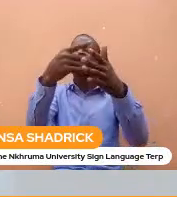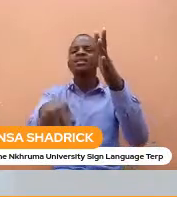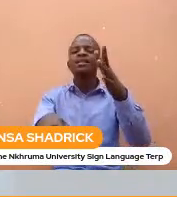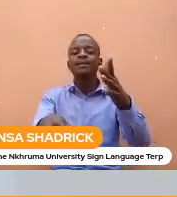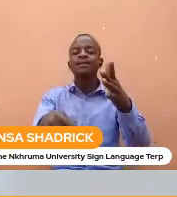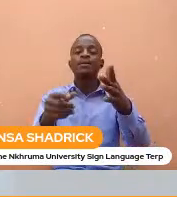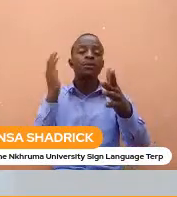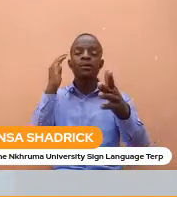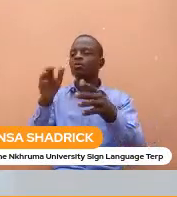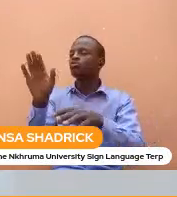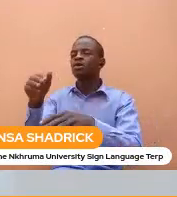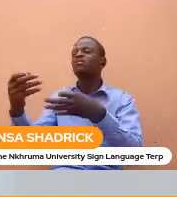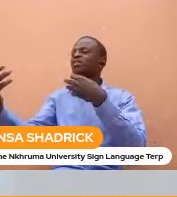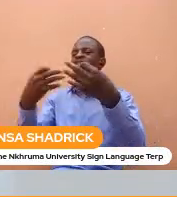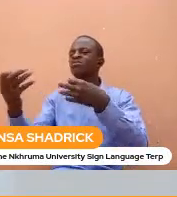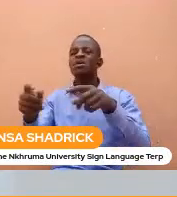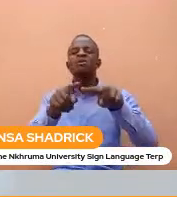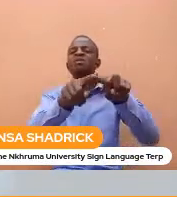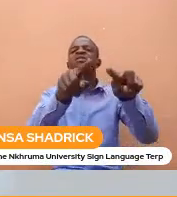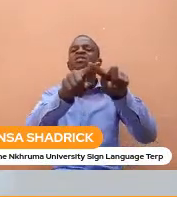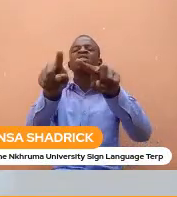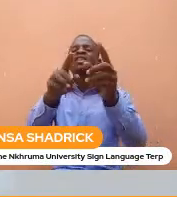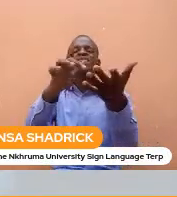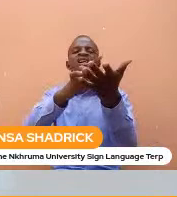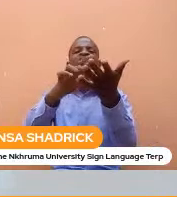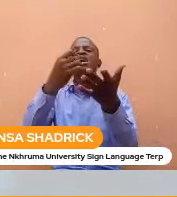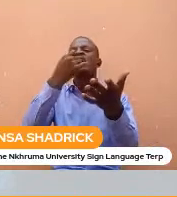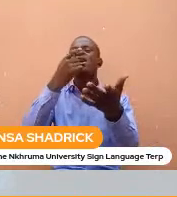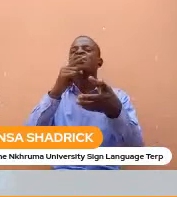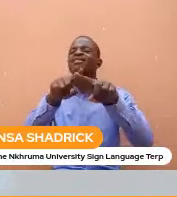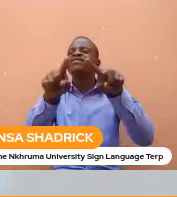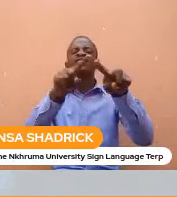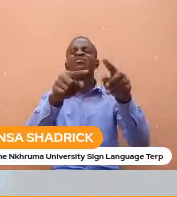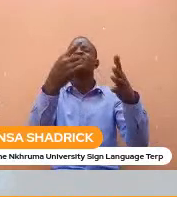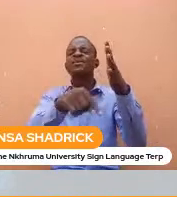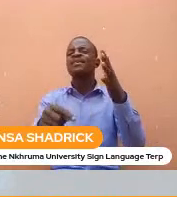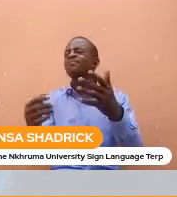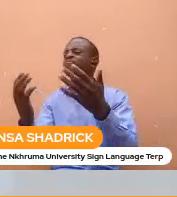young people can access? I'll start with you, Inge, then Mwape, you can also add on.